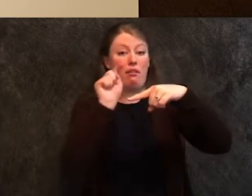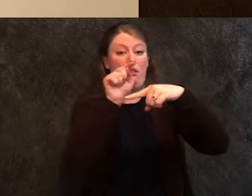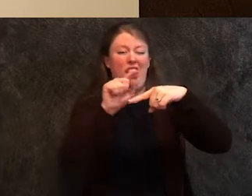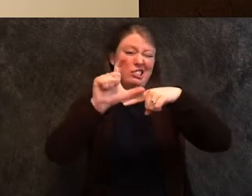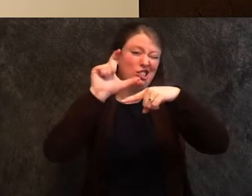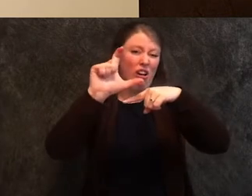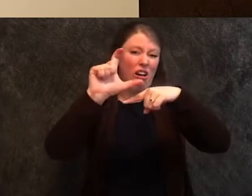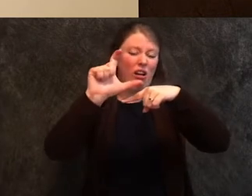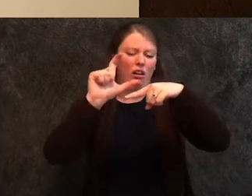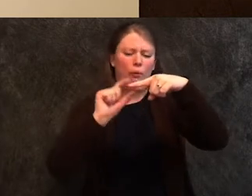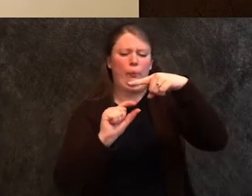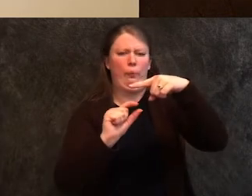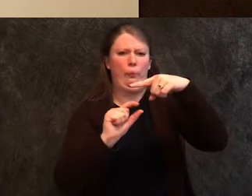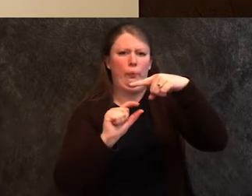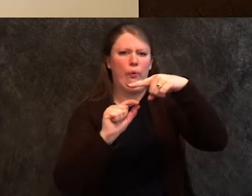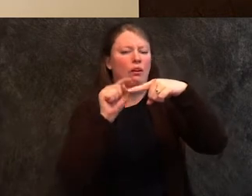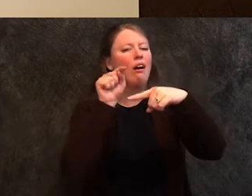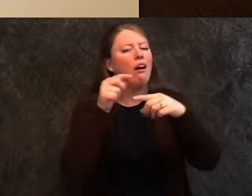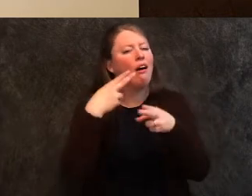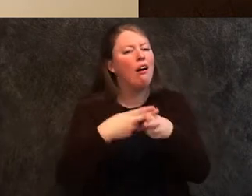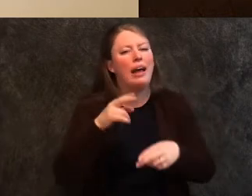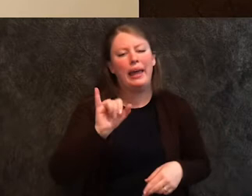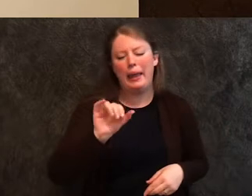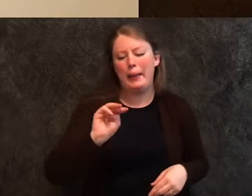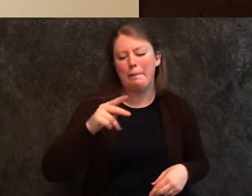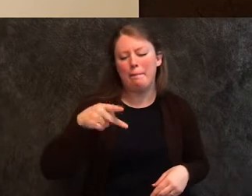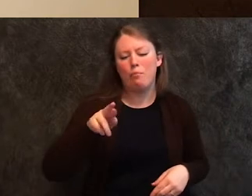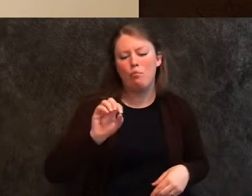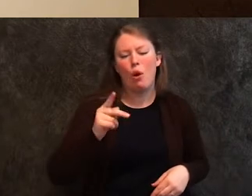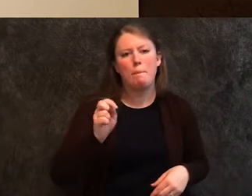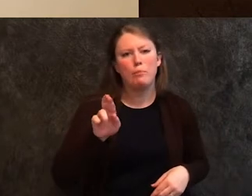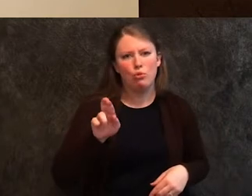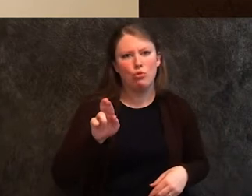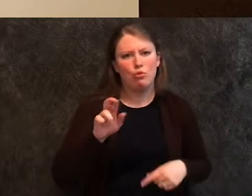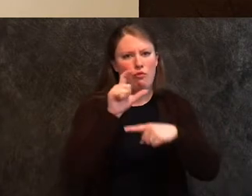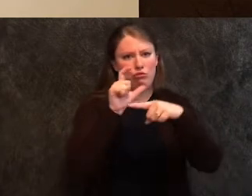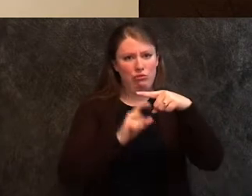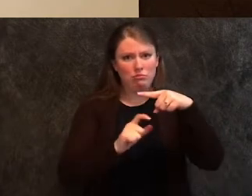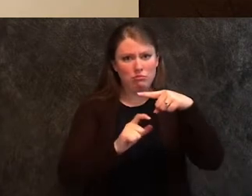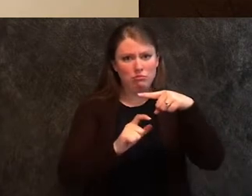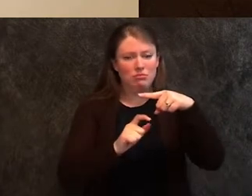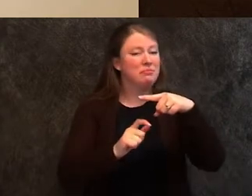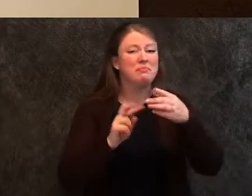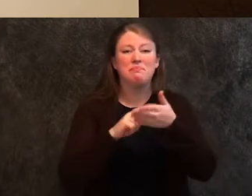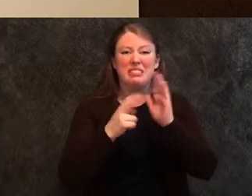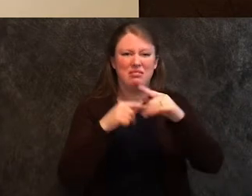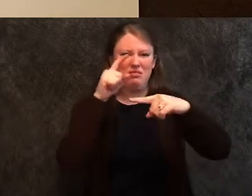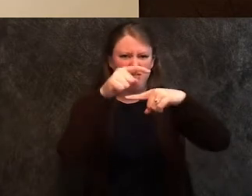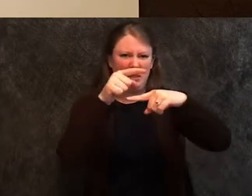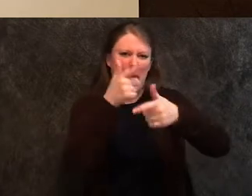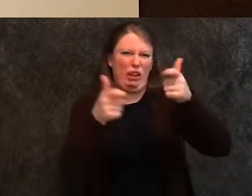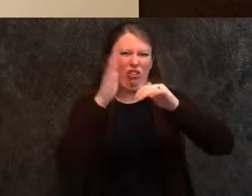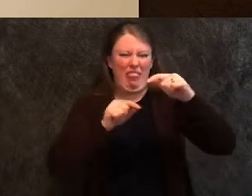Right? This is an improper fraction. It's greater than one, or it's greater than the sum of the whole, right? So it's not right. And sometimes I thought,